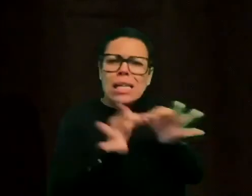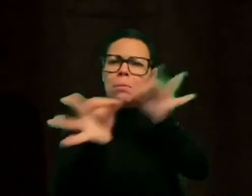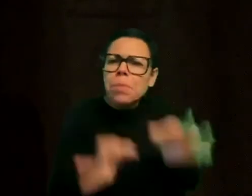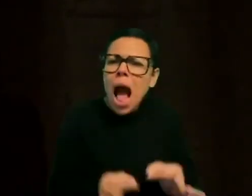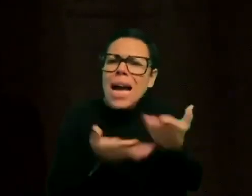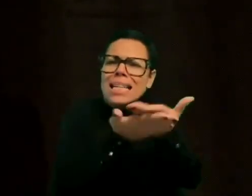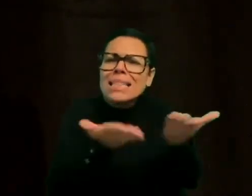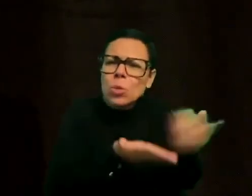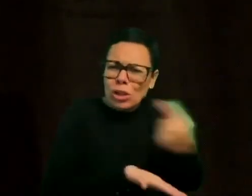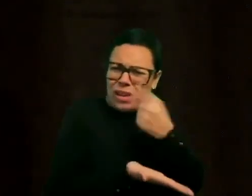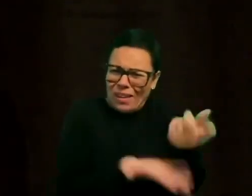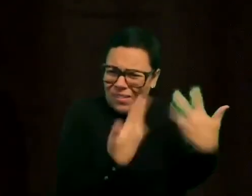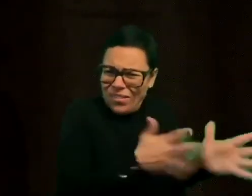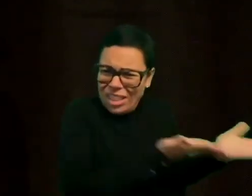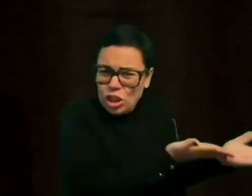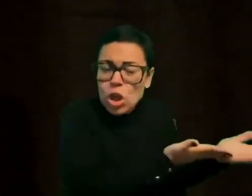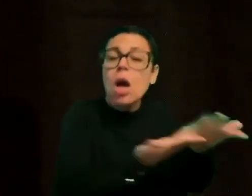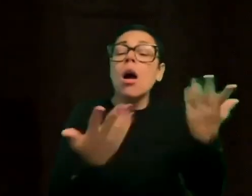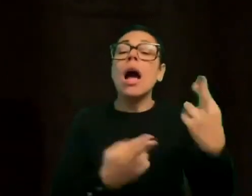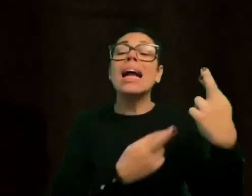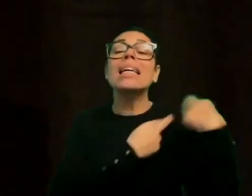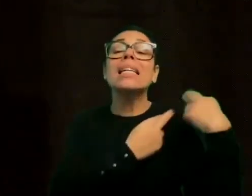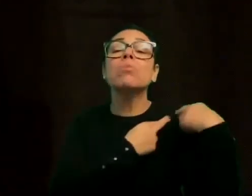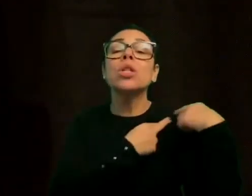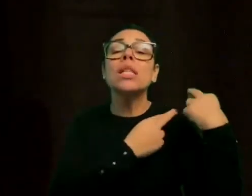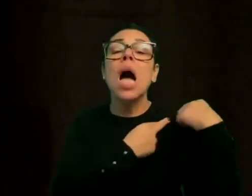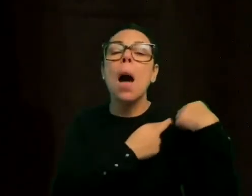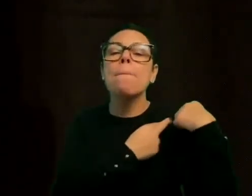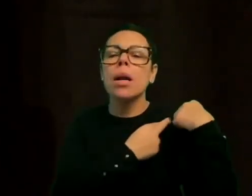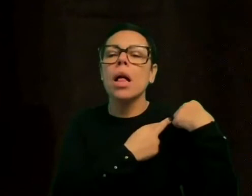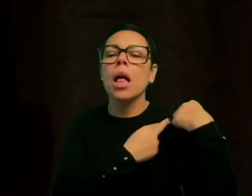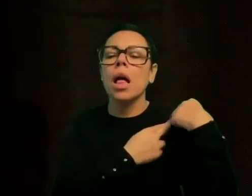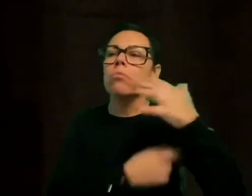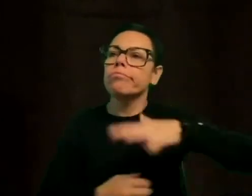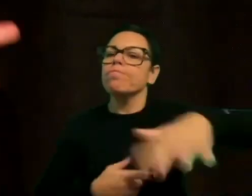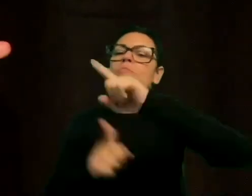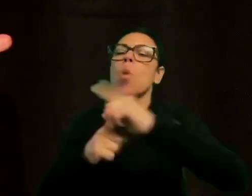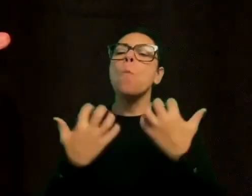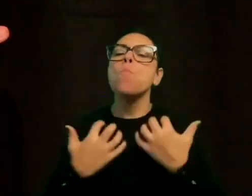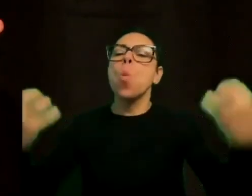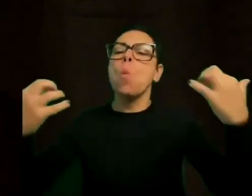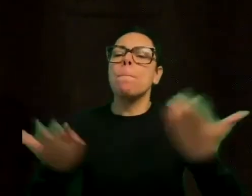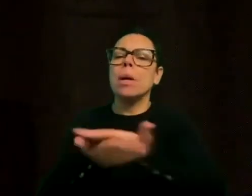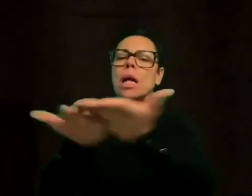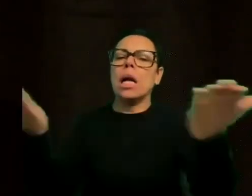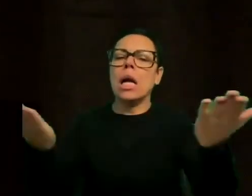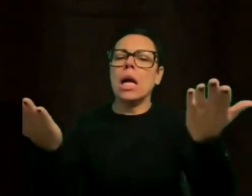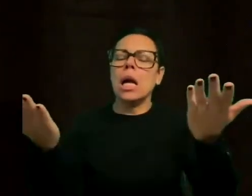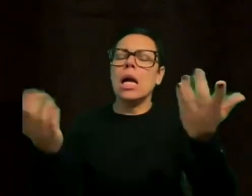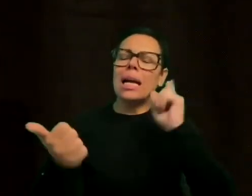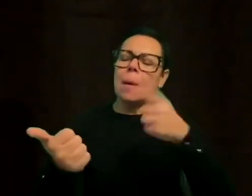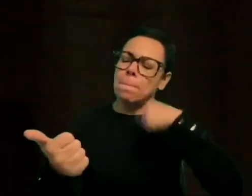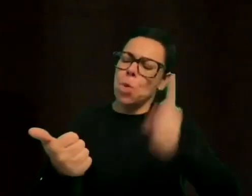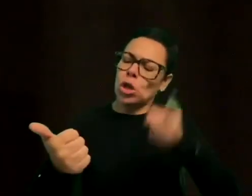public authorities have with the crowding of all these objectives. What is the priority, to take care of the environment or to look at